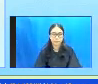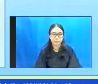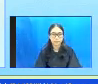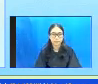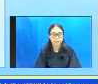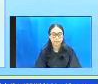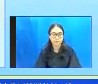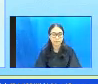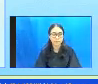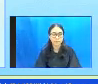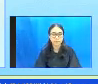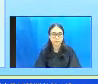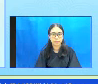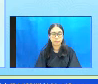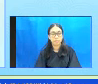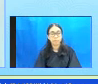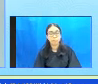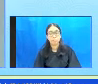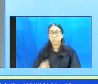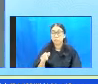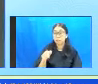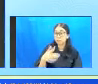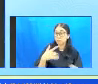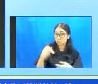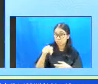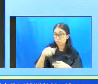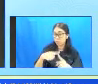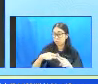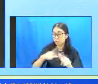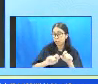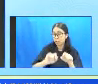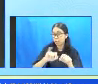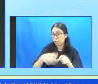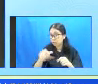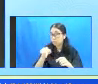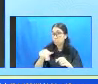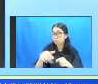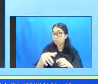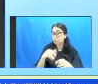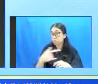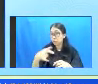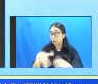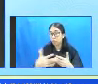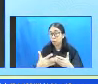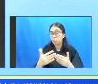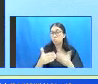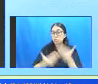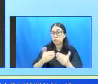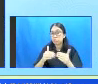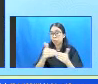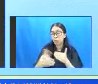Are you still there, Pataki? Or otherwise, I think we can move now to the next question and Hello. then later on.